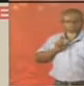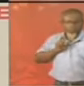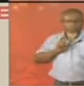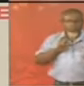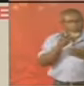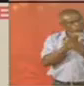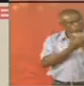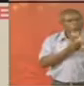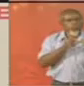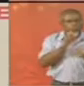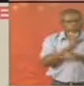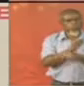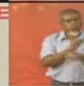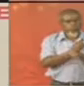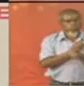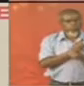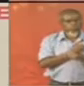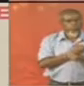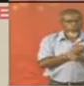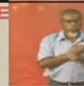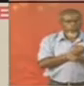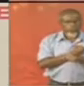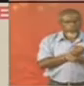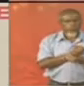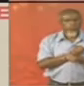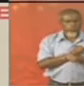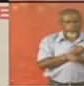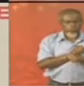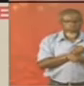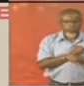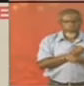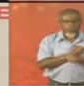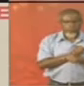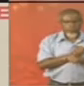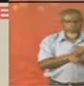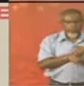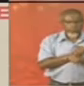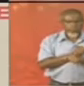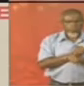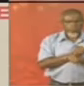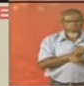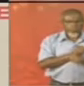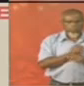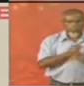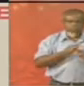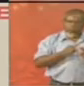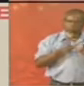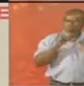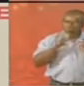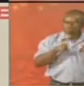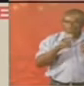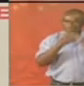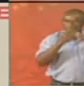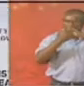And that's why they're seen to be equally effective. But the super spreader events need to remain off the table at this point in